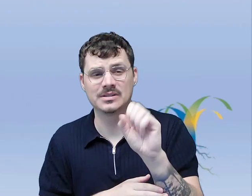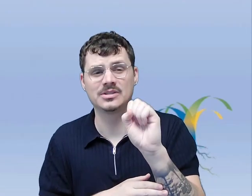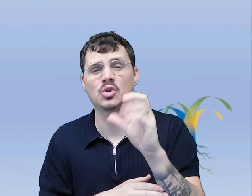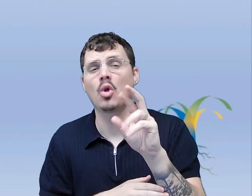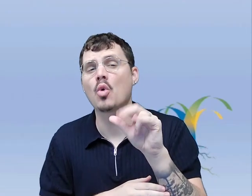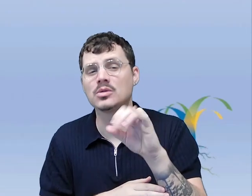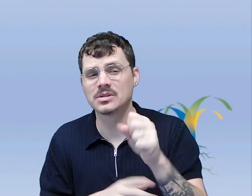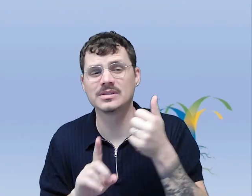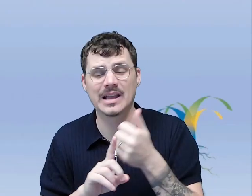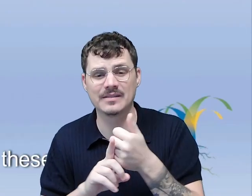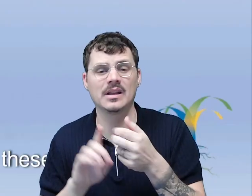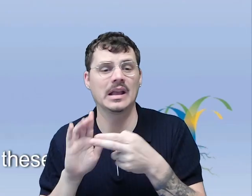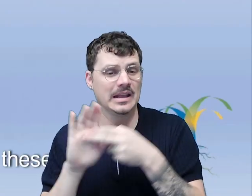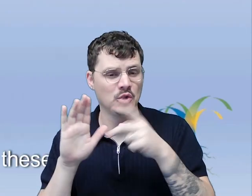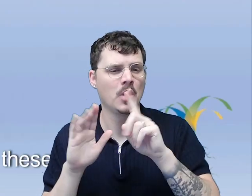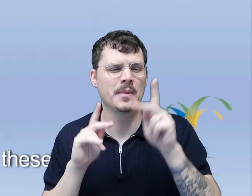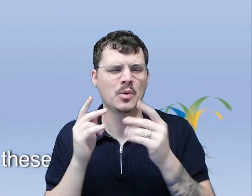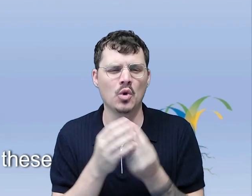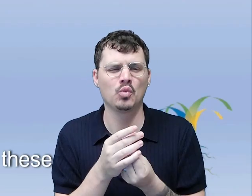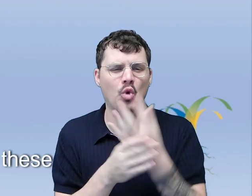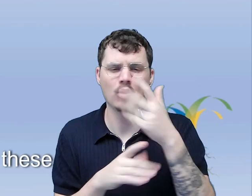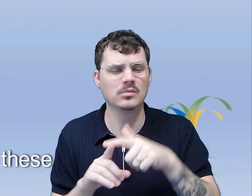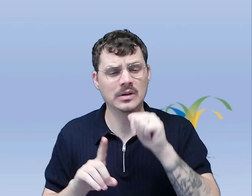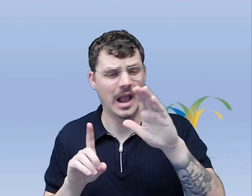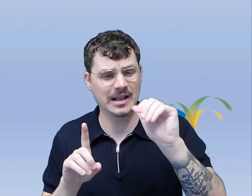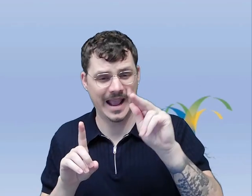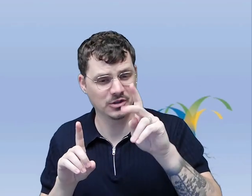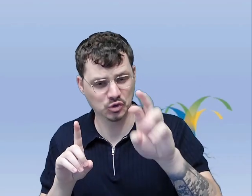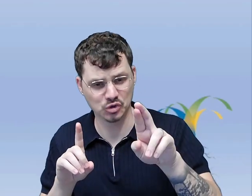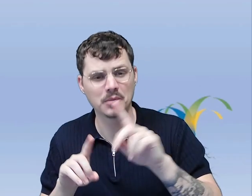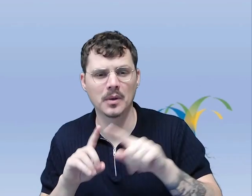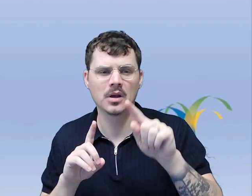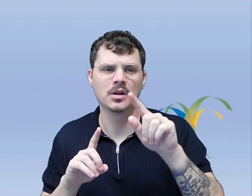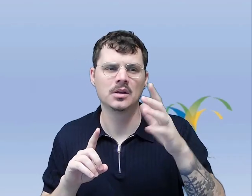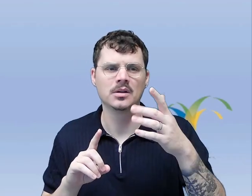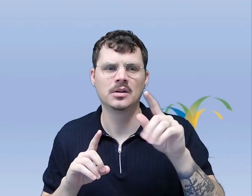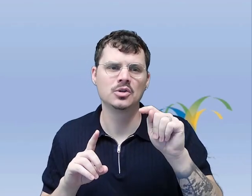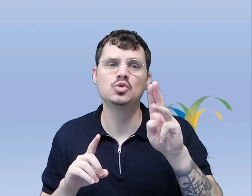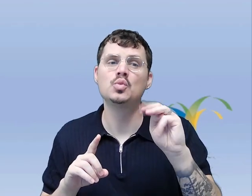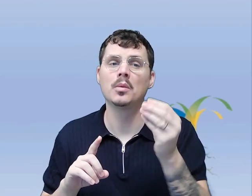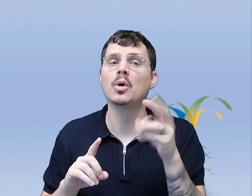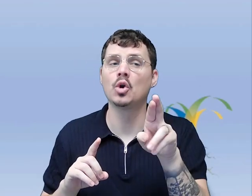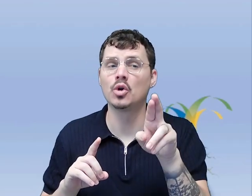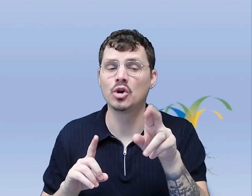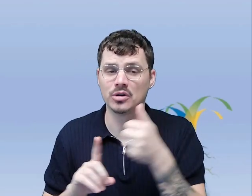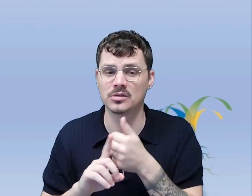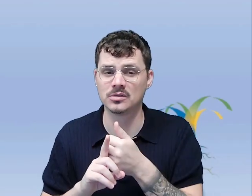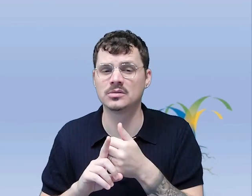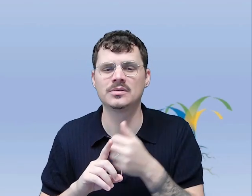Tuberous sclerosis is a condition where people grow these non-cancerous tumors